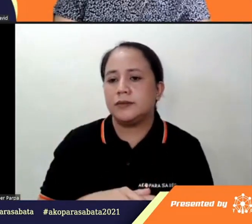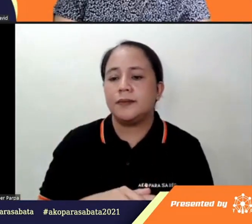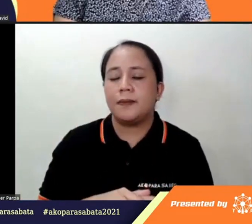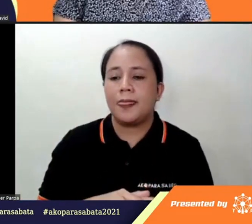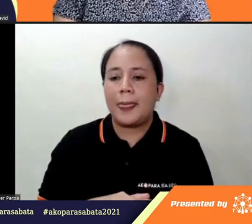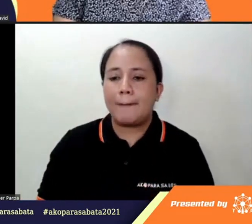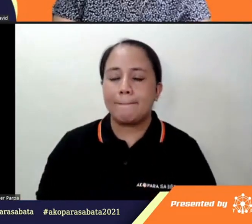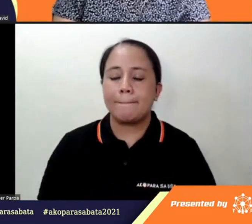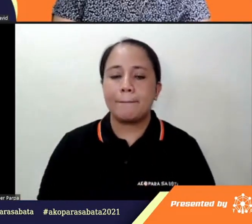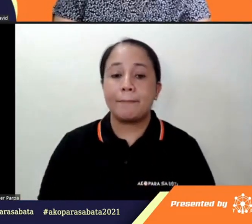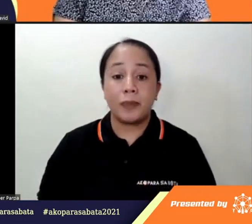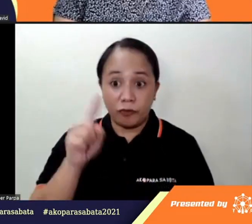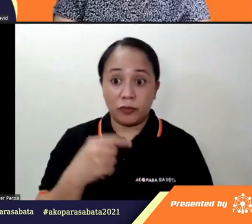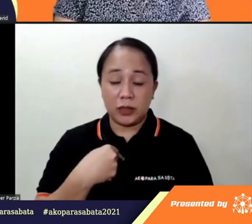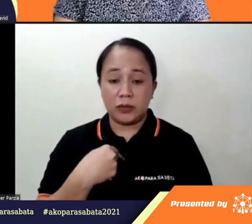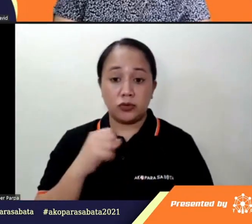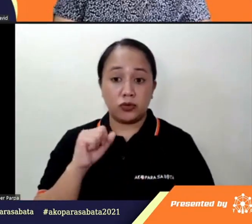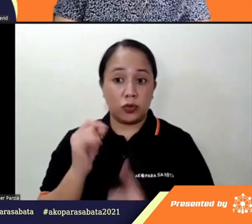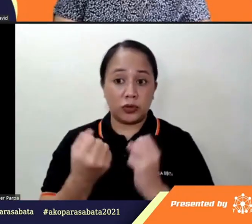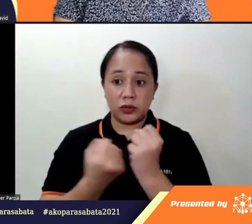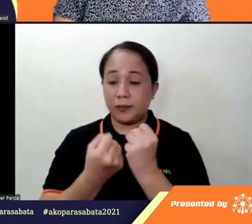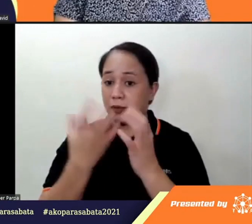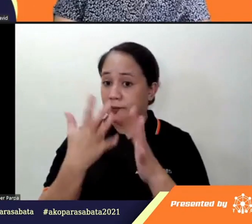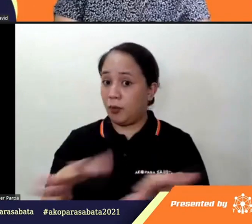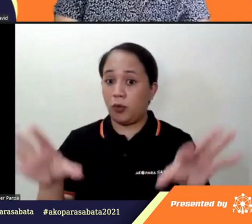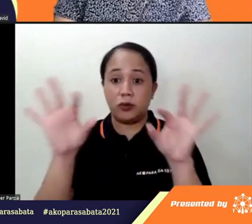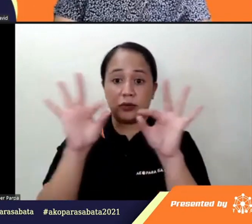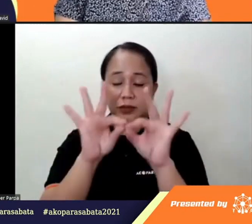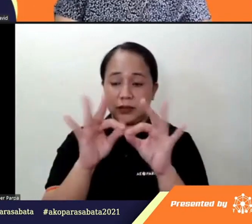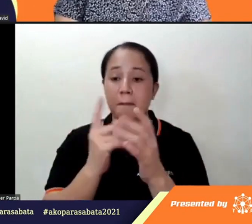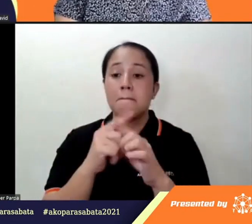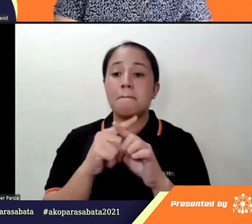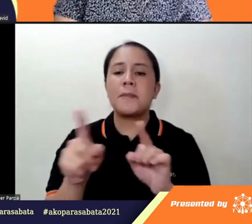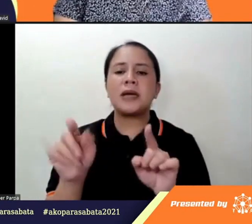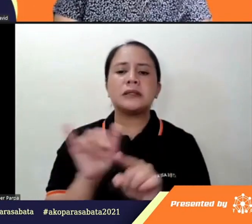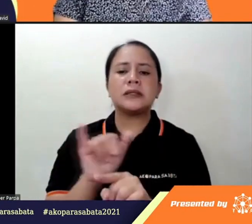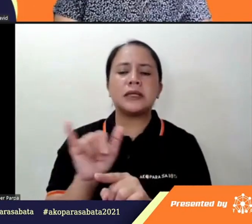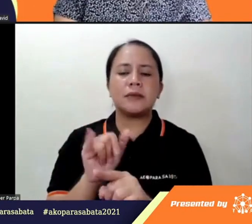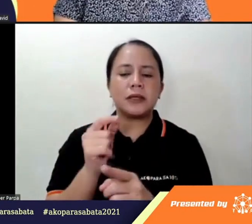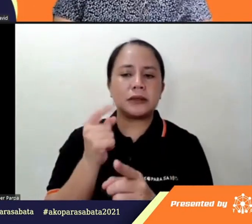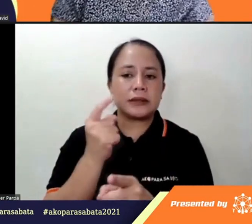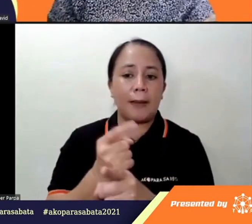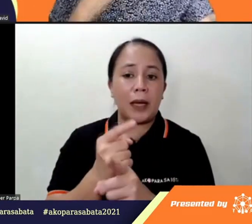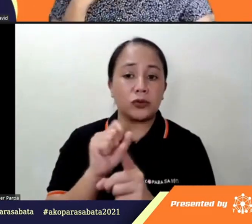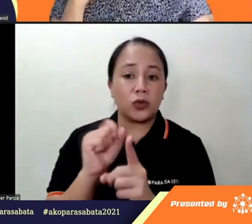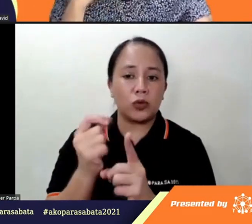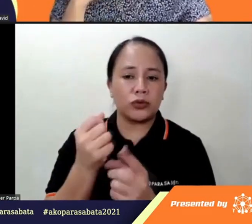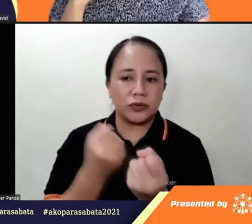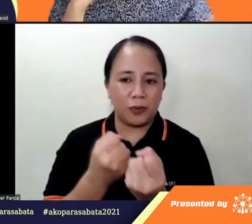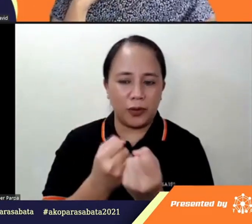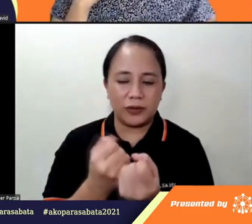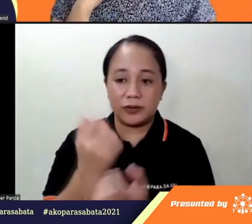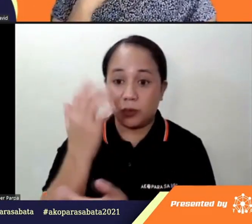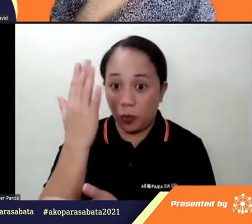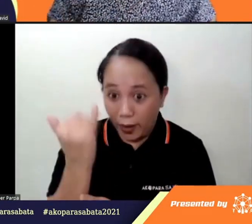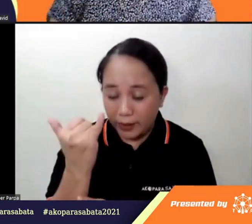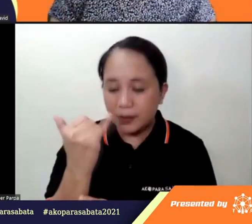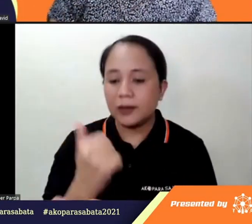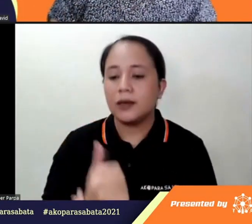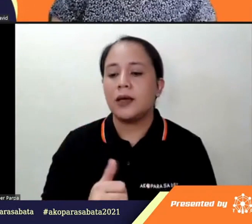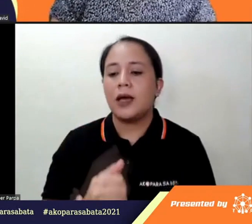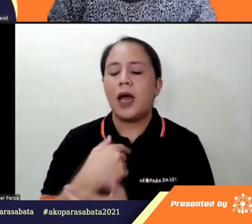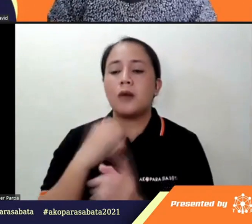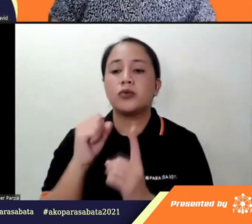So sa akin, social support is very important, but it's also the right social support. Kasi pwedeng